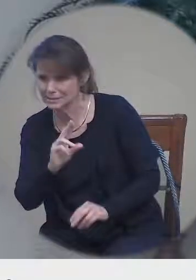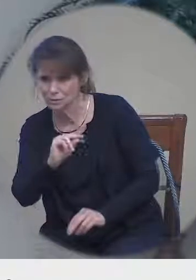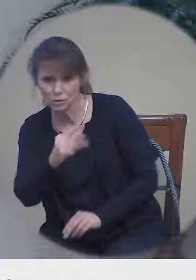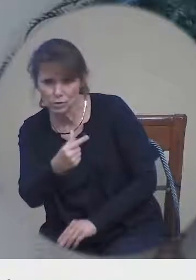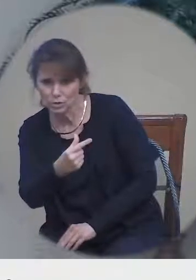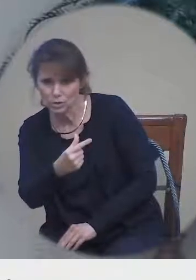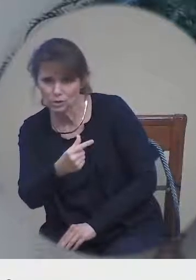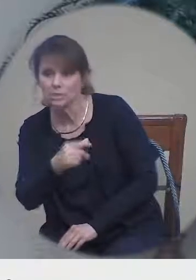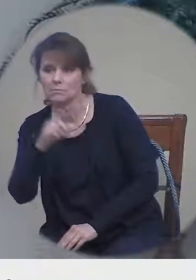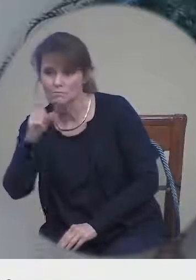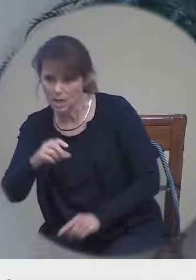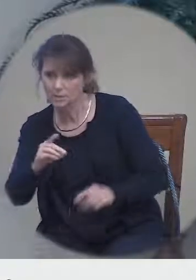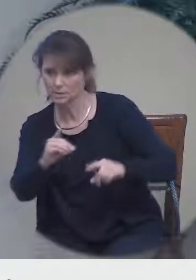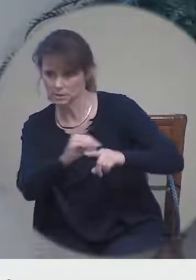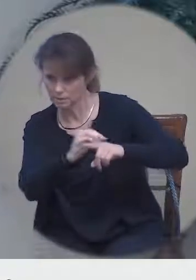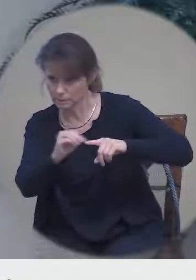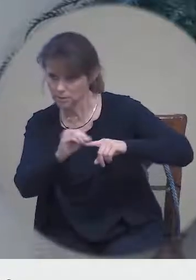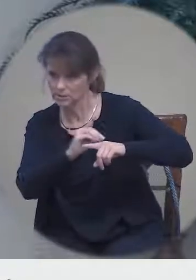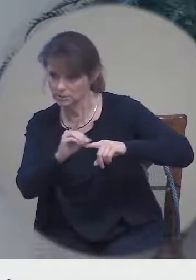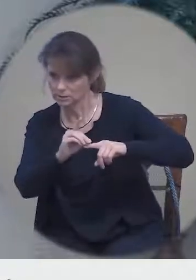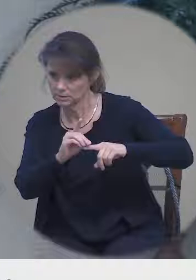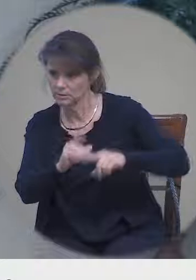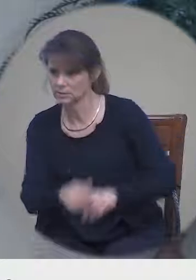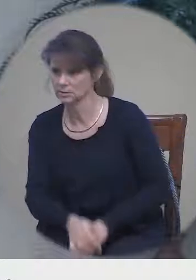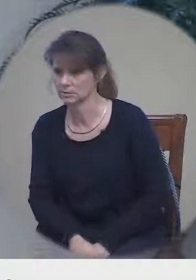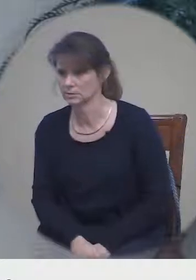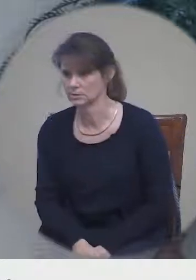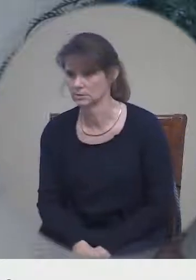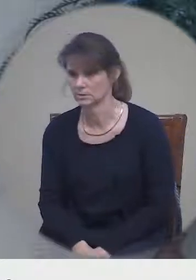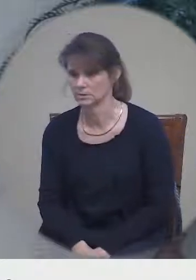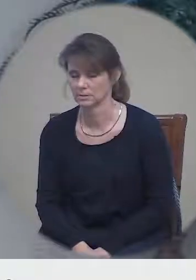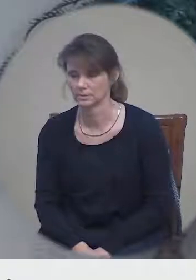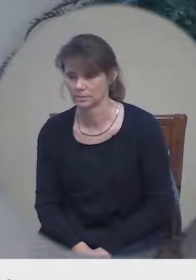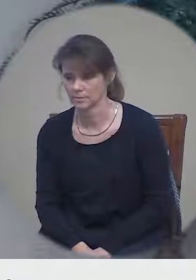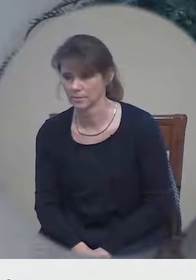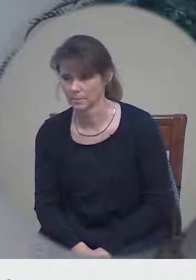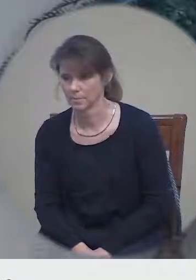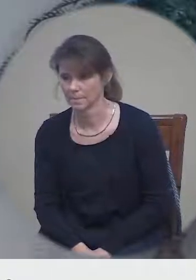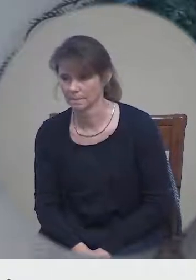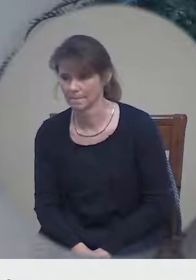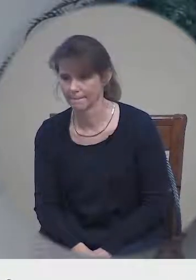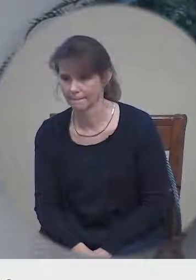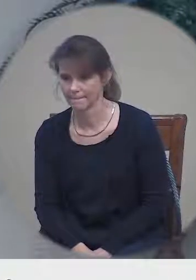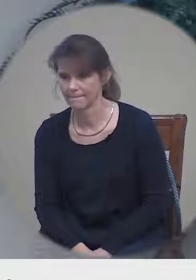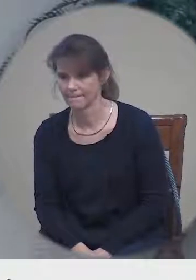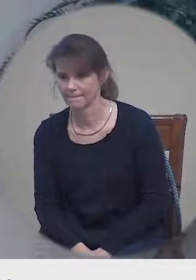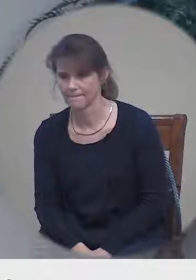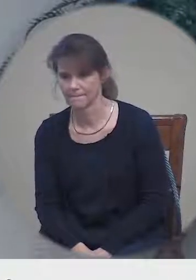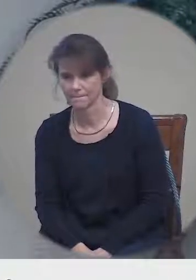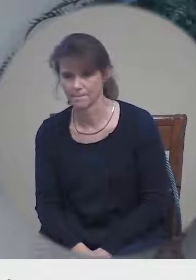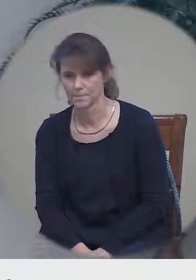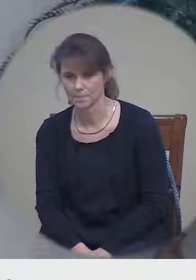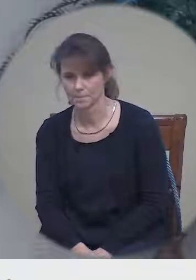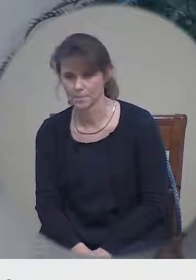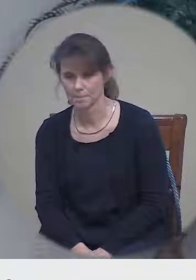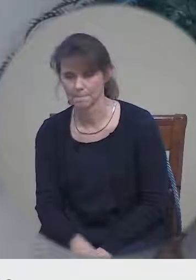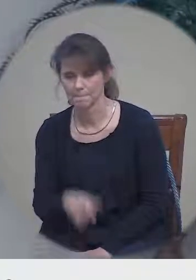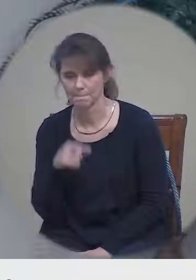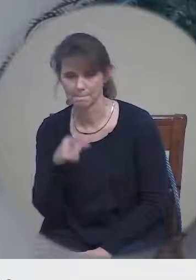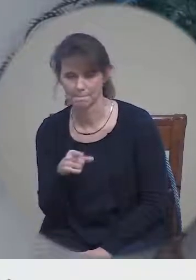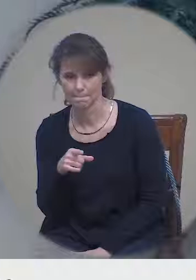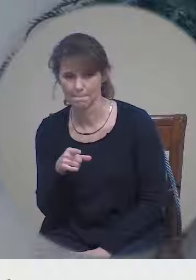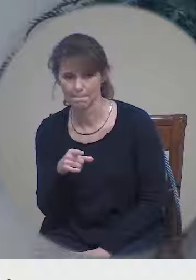Listen. We'll skip forward just a little bit. We had human fathers who corrected us. We paid them